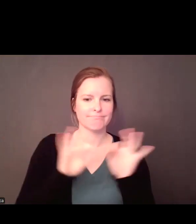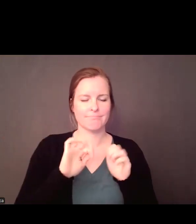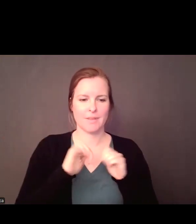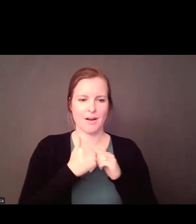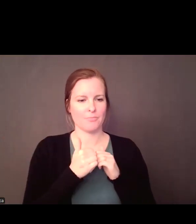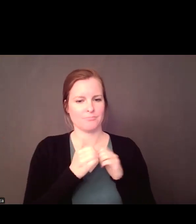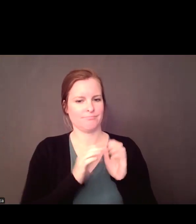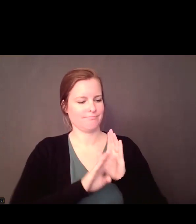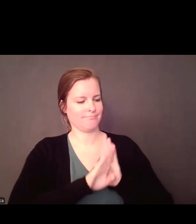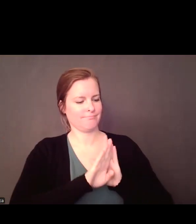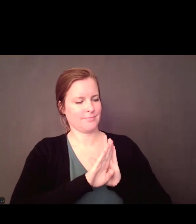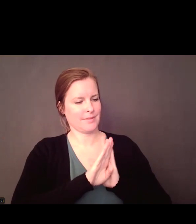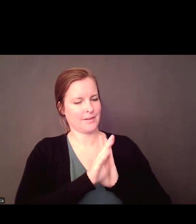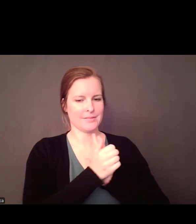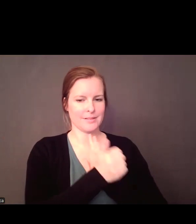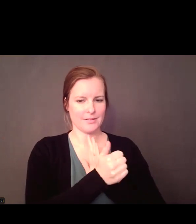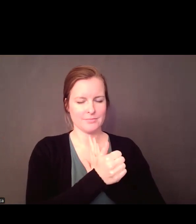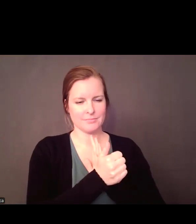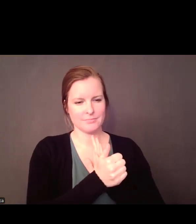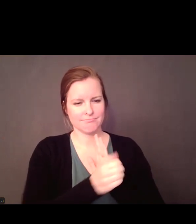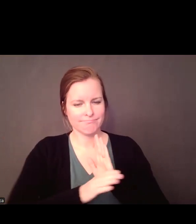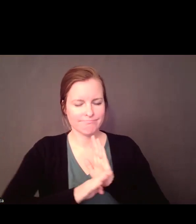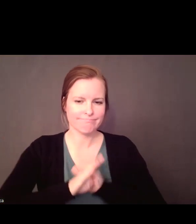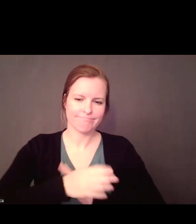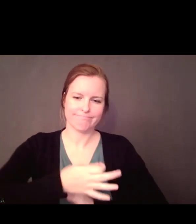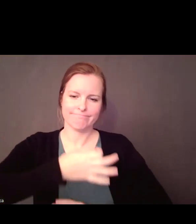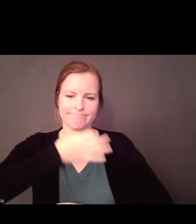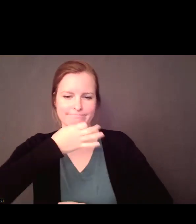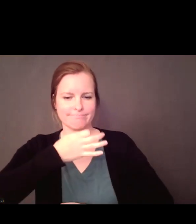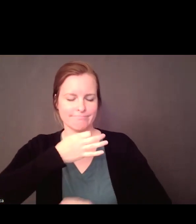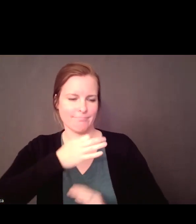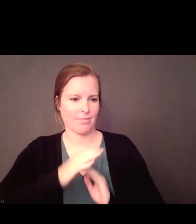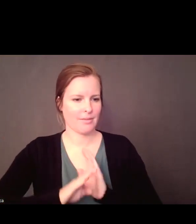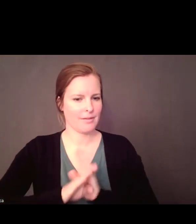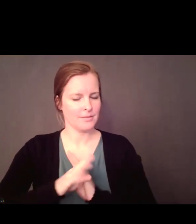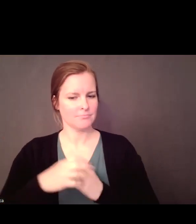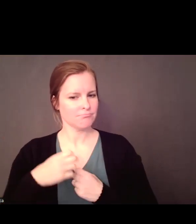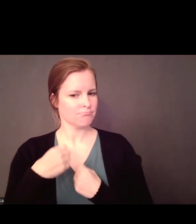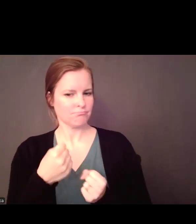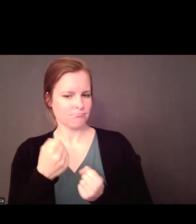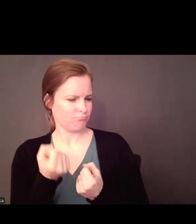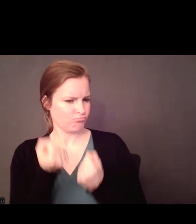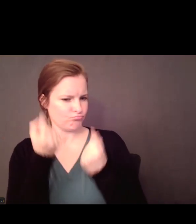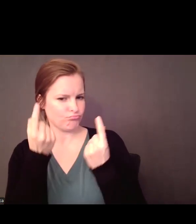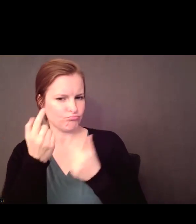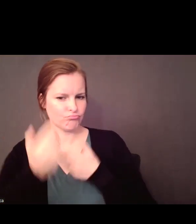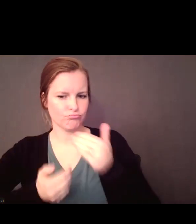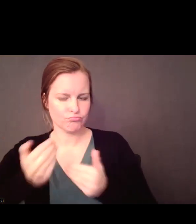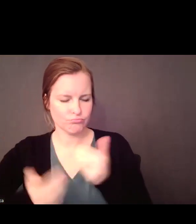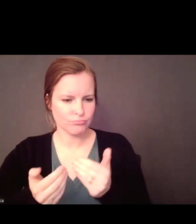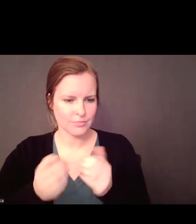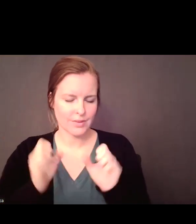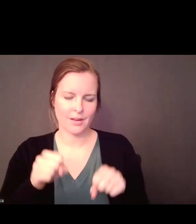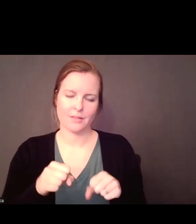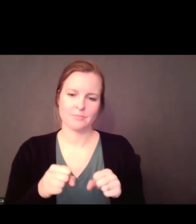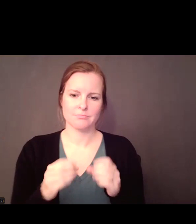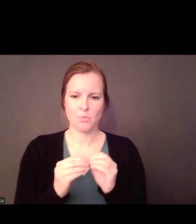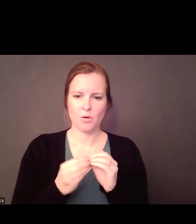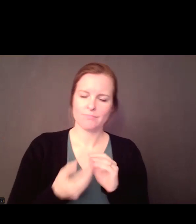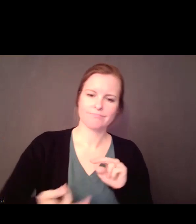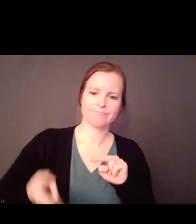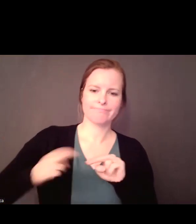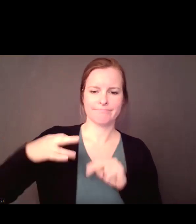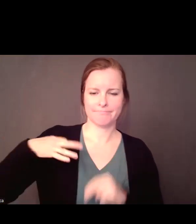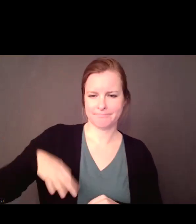new skills, to develop proficiency and competence with those things and ensure that maximum benefit. And the